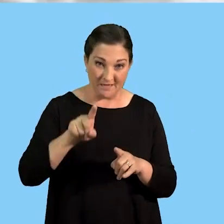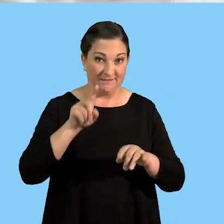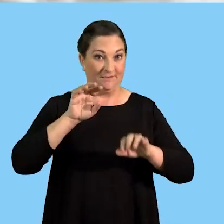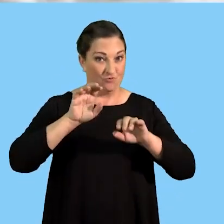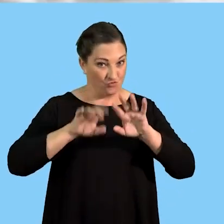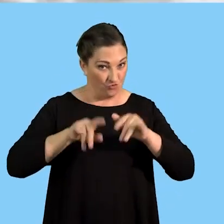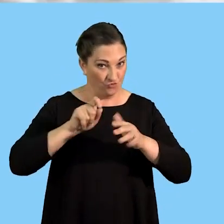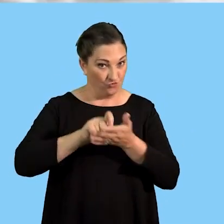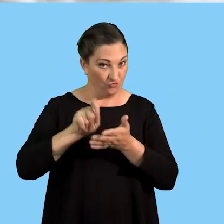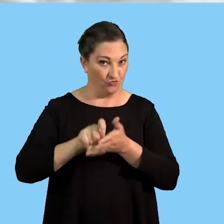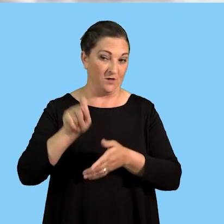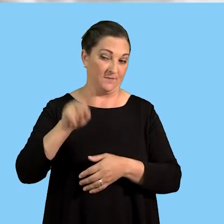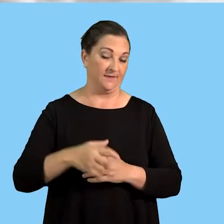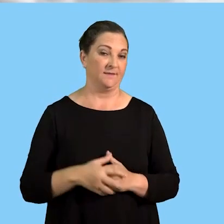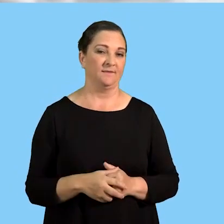in writing.